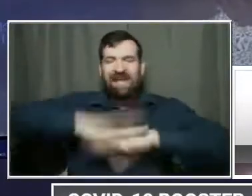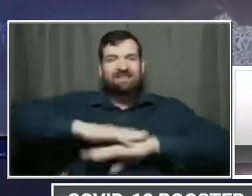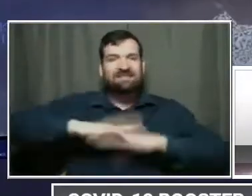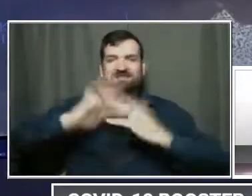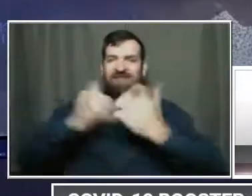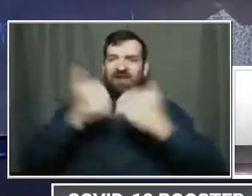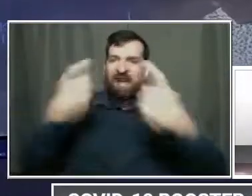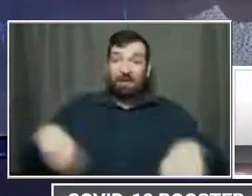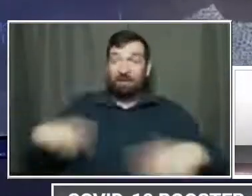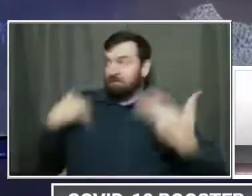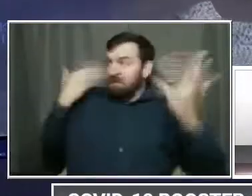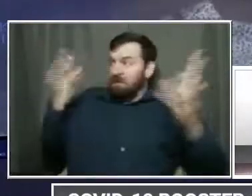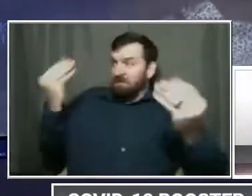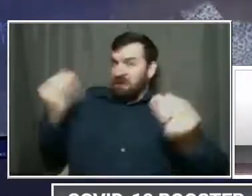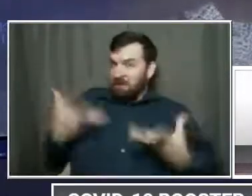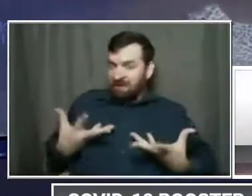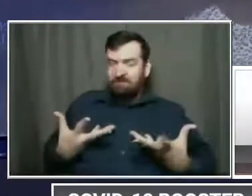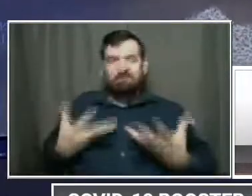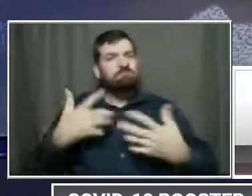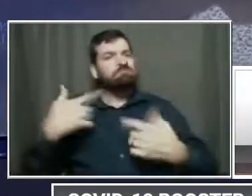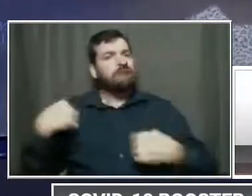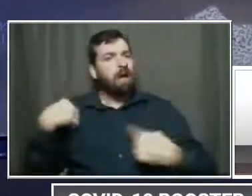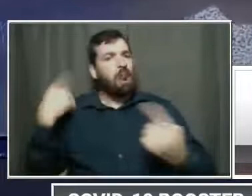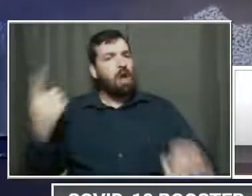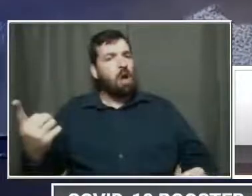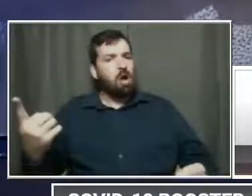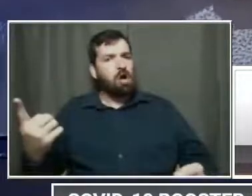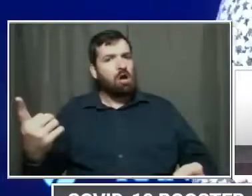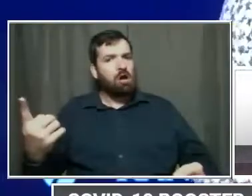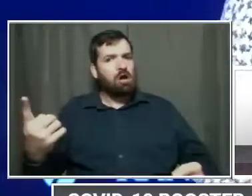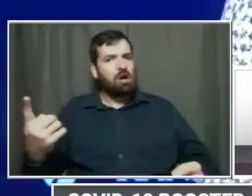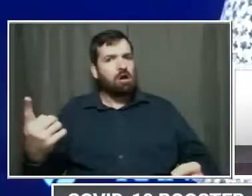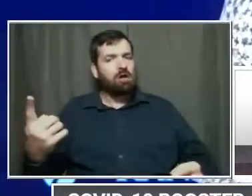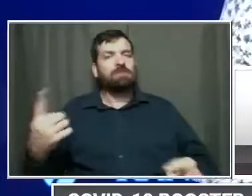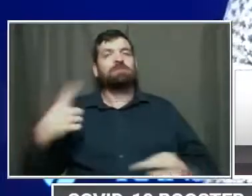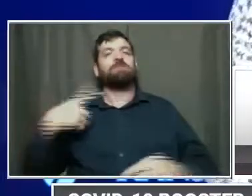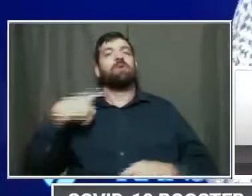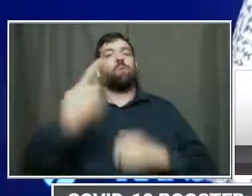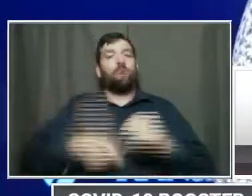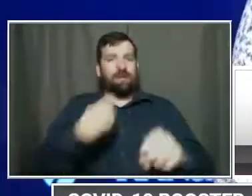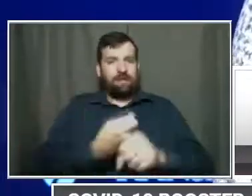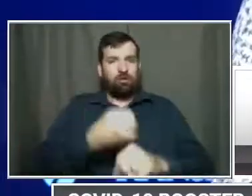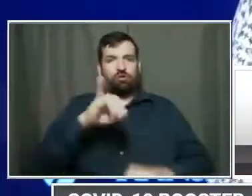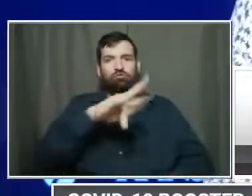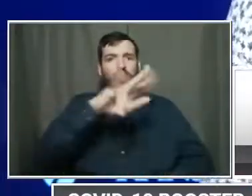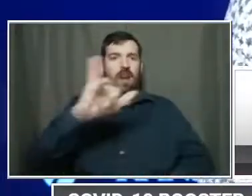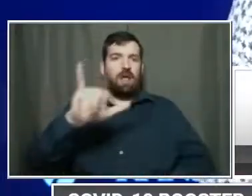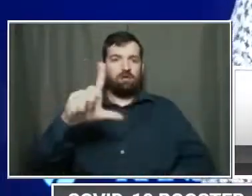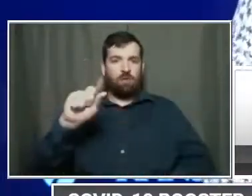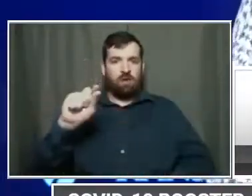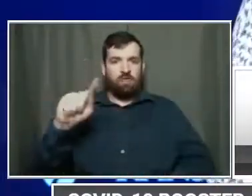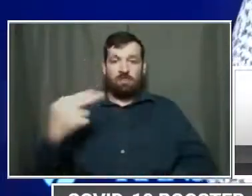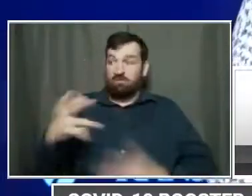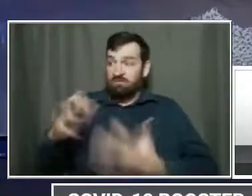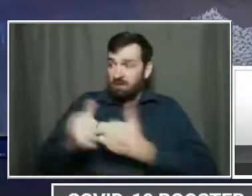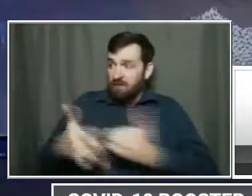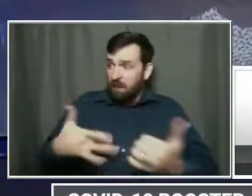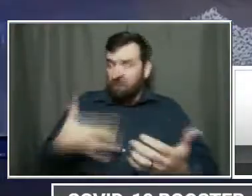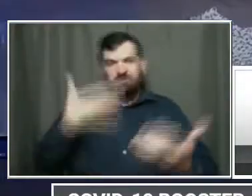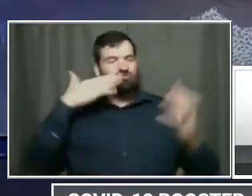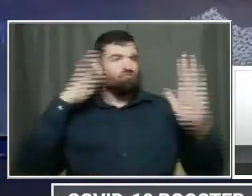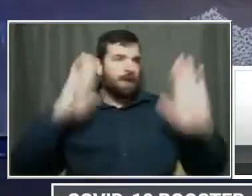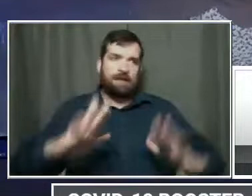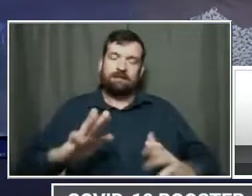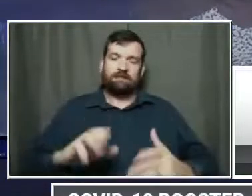right. How far out are you? How long has it been? Since it was a year on July 20th. How are you feeling? I feel great. Really? Yeah. You said